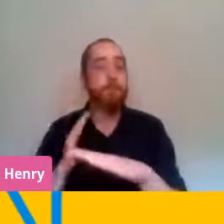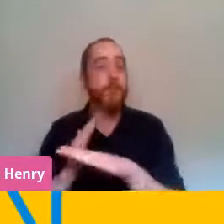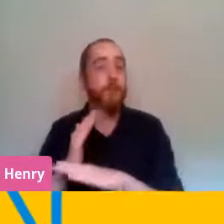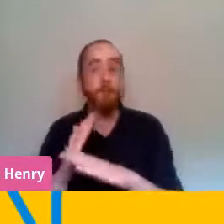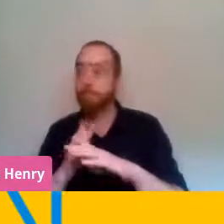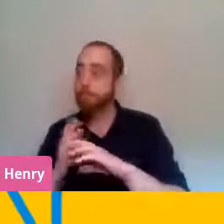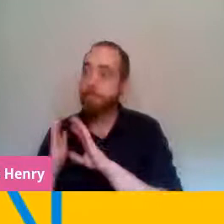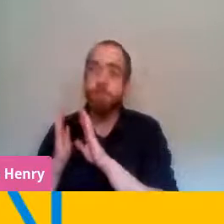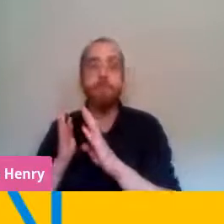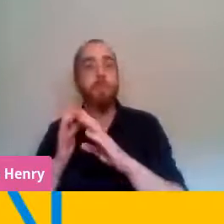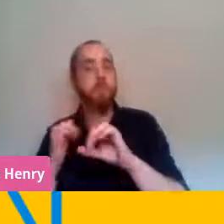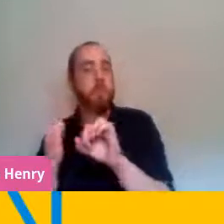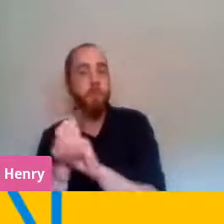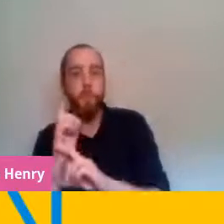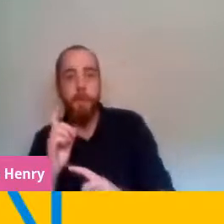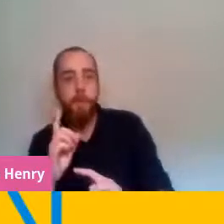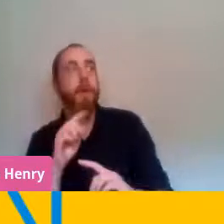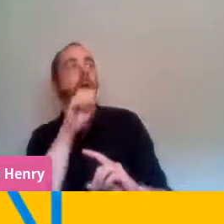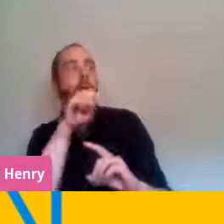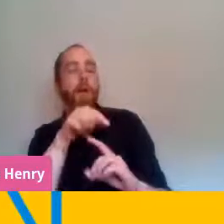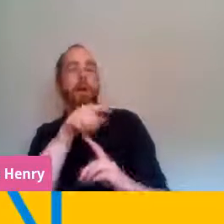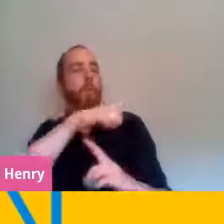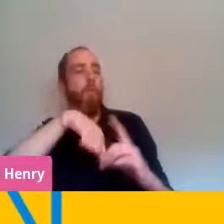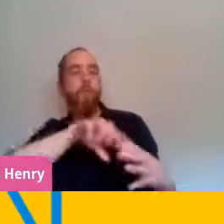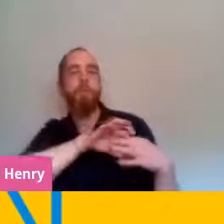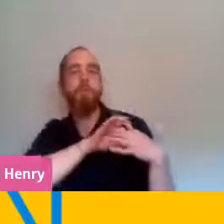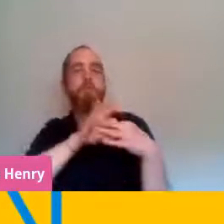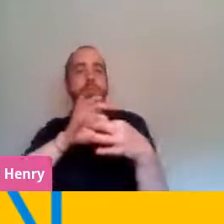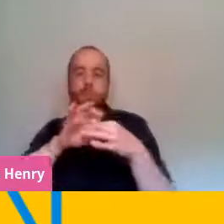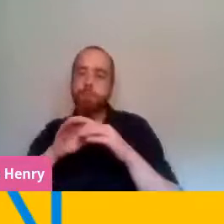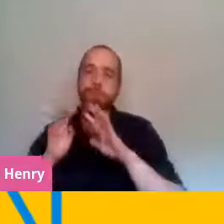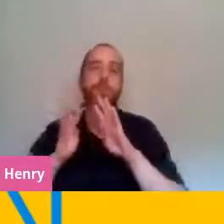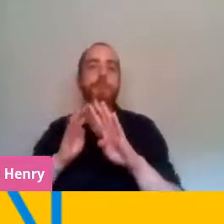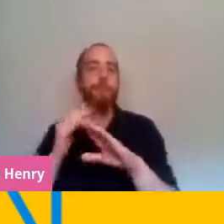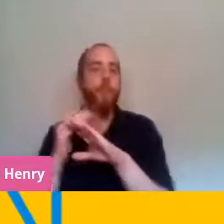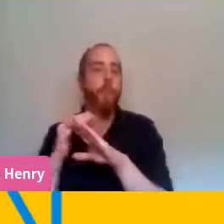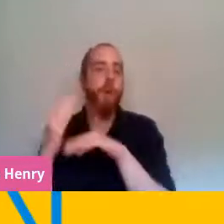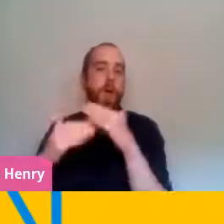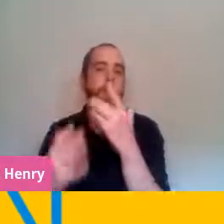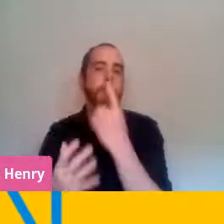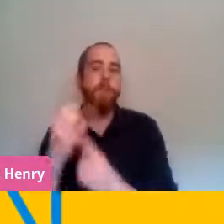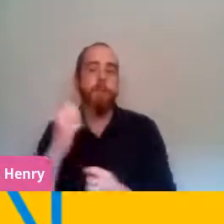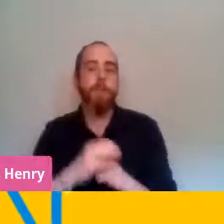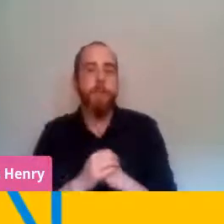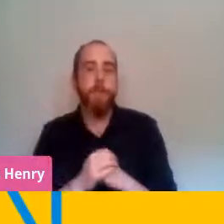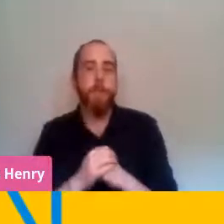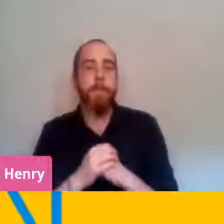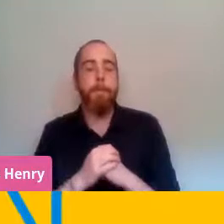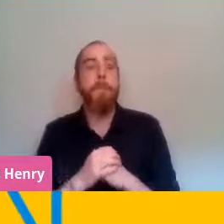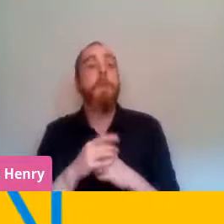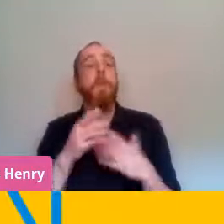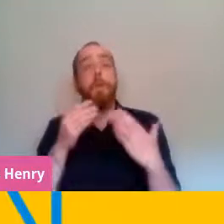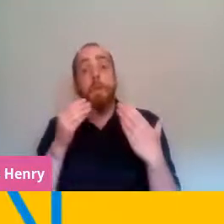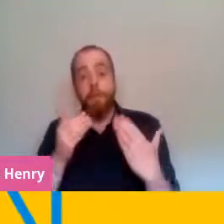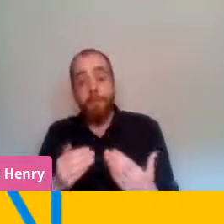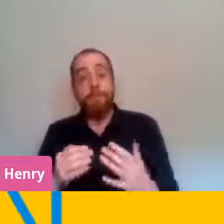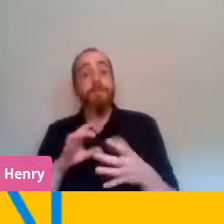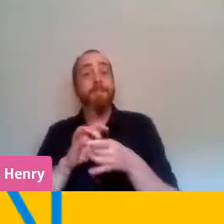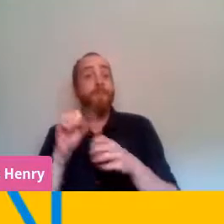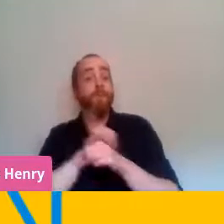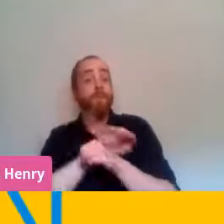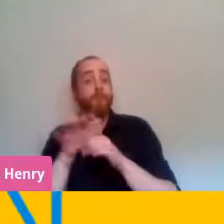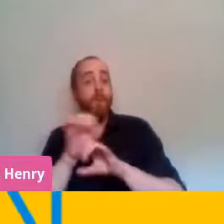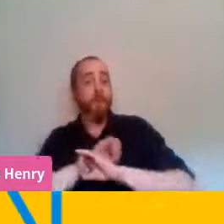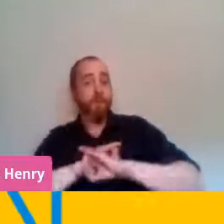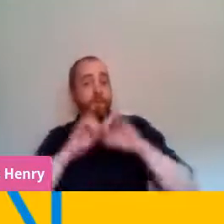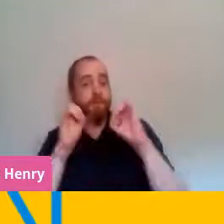now. So we as Corona Contract have been pushing really hard to start brainstorming now in terms of collective creative actions that we can take. And we